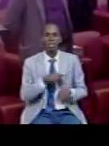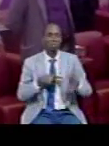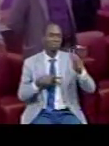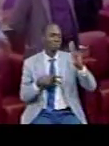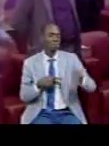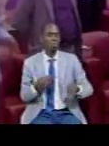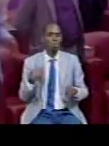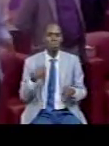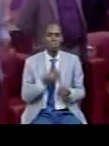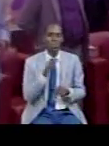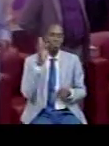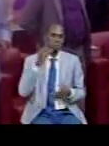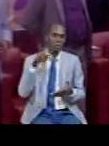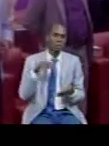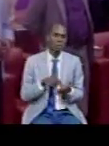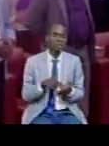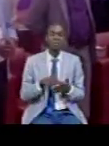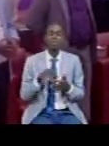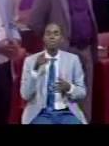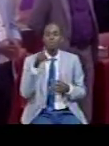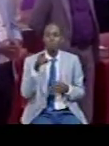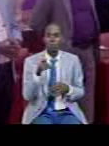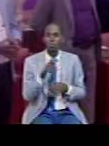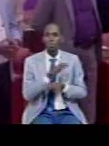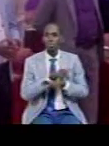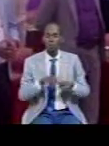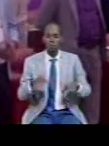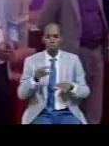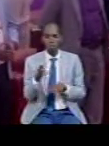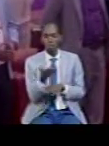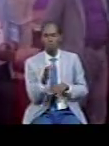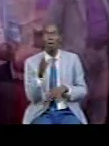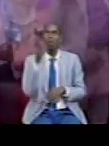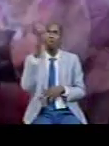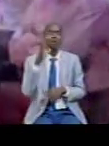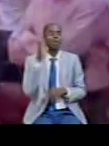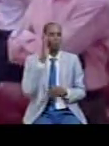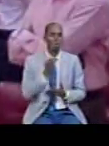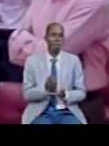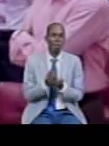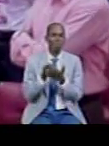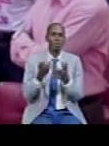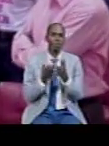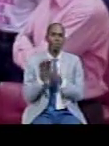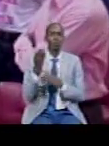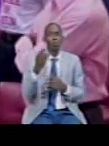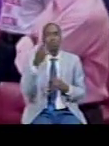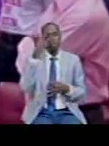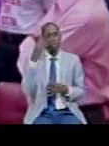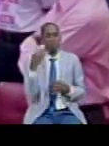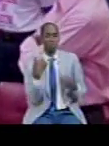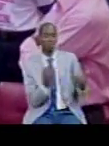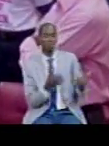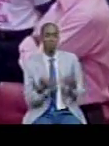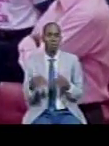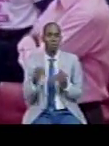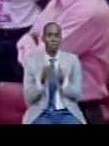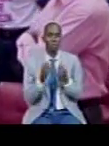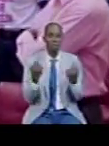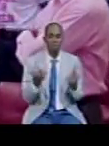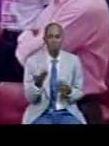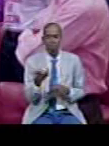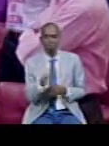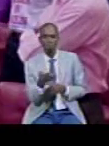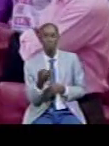stand and you don't compromise, God will see you through. Compromise is gambling. Don't forget, compromise